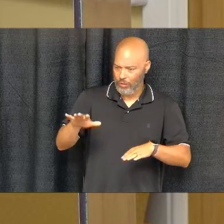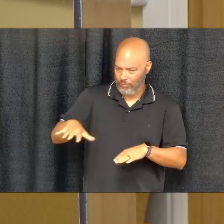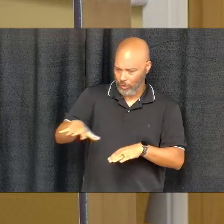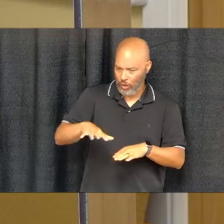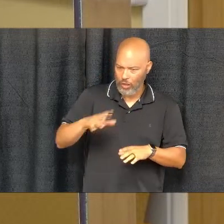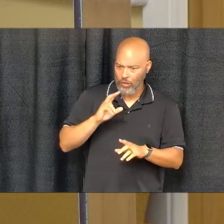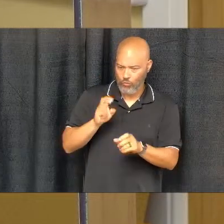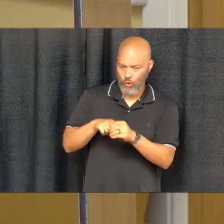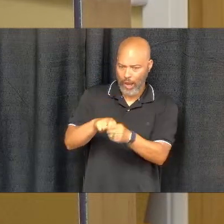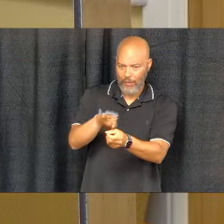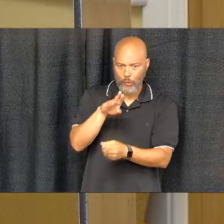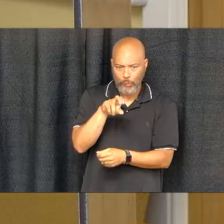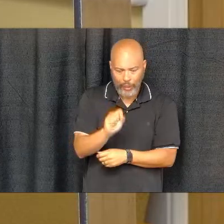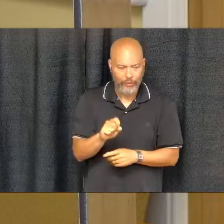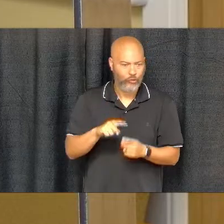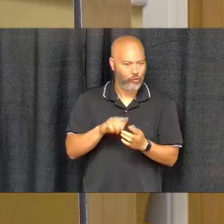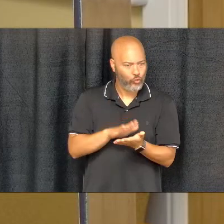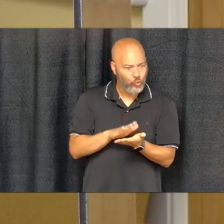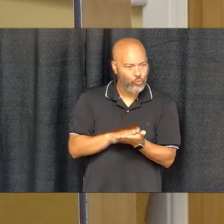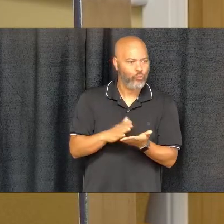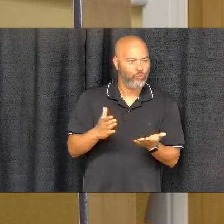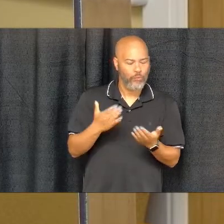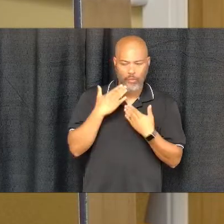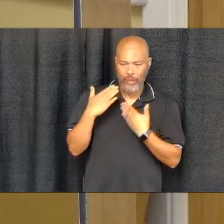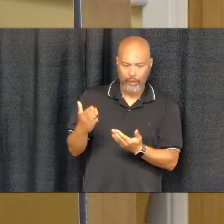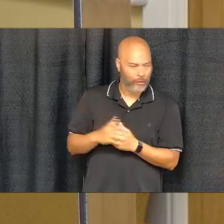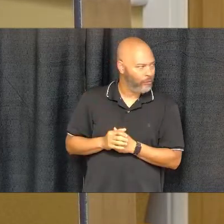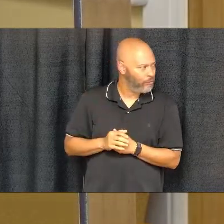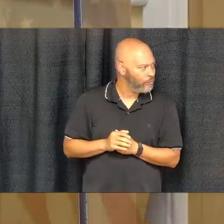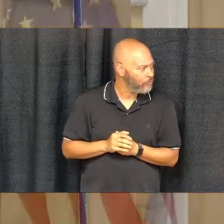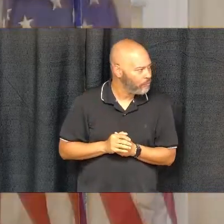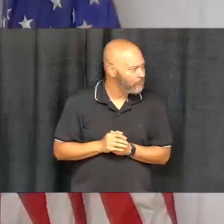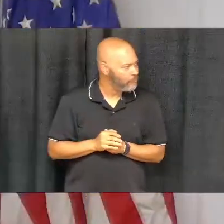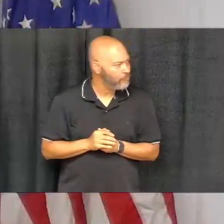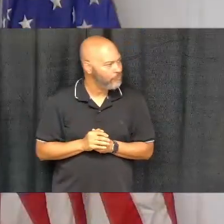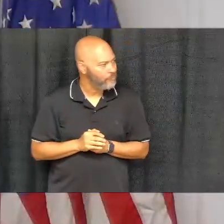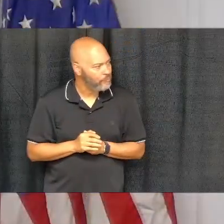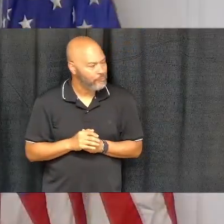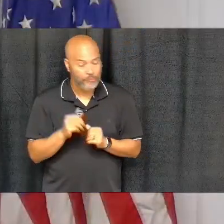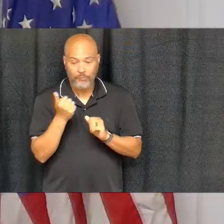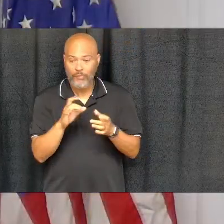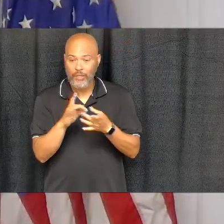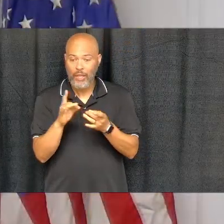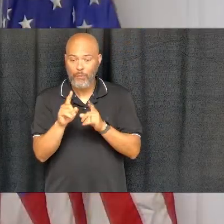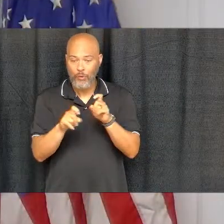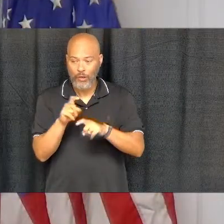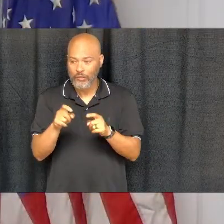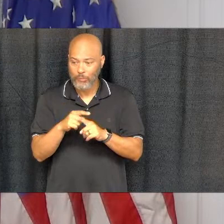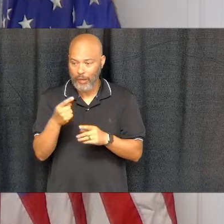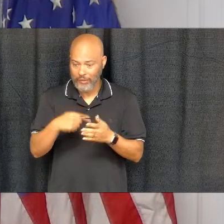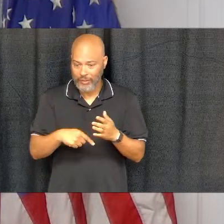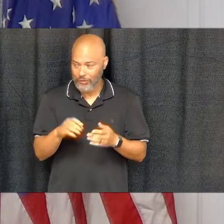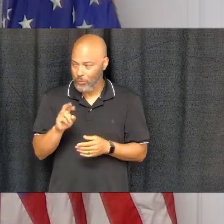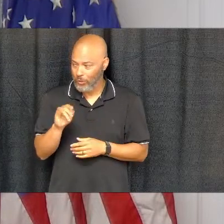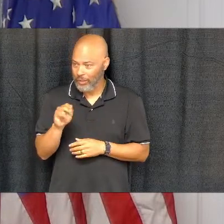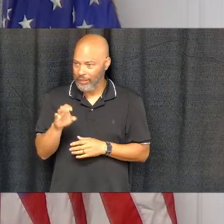the bus to school. Thank you. Okay, any other comment or question about this